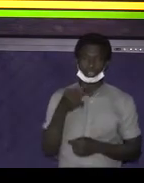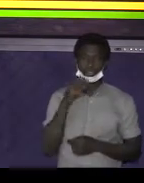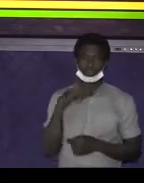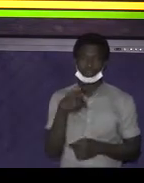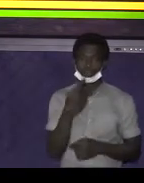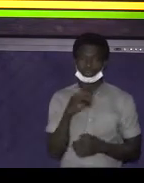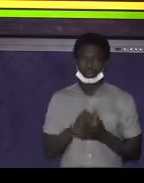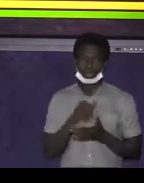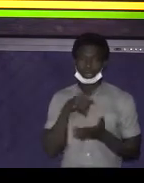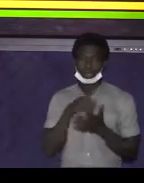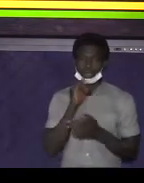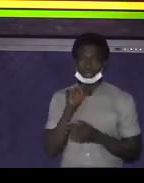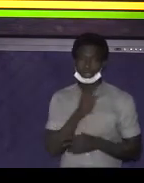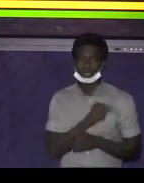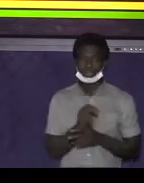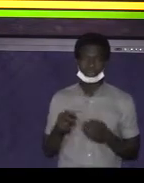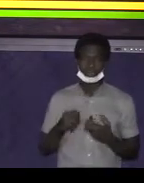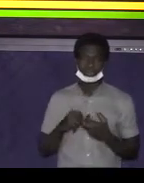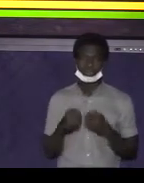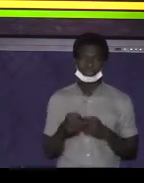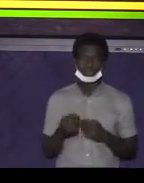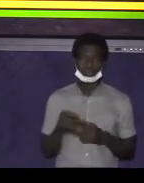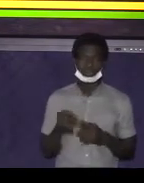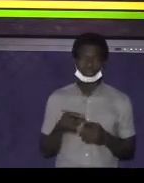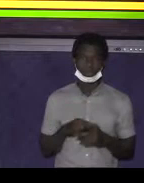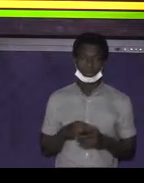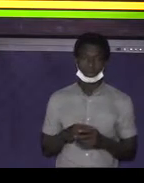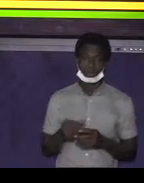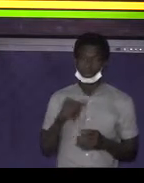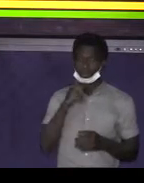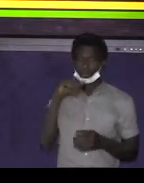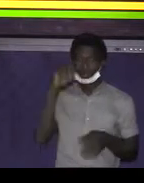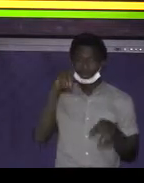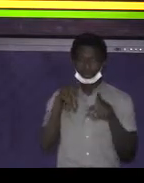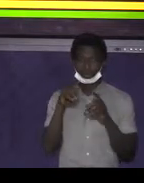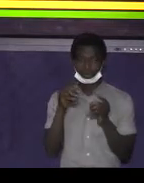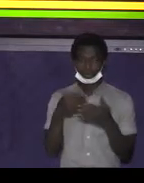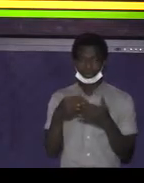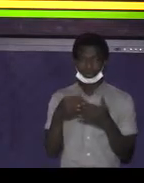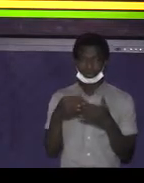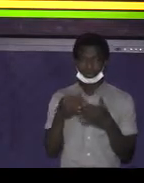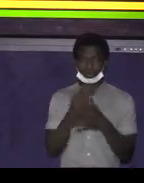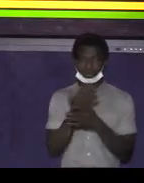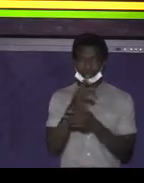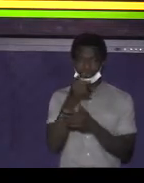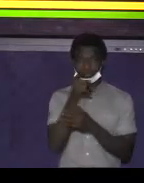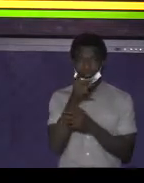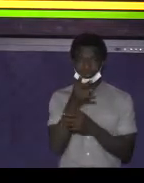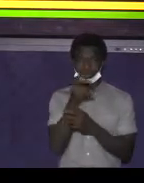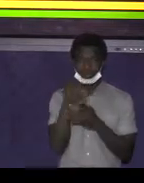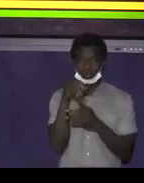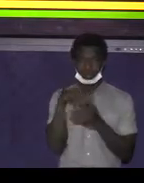international conflict is a kind of dispute or disagreement between two or